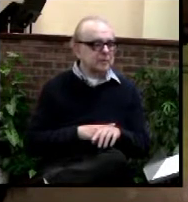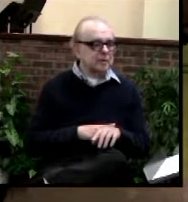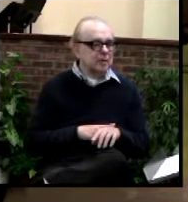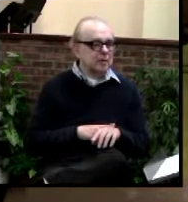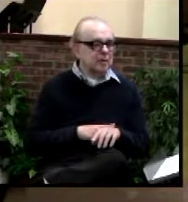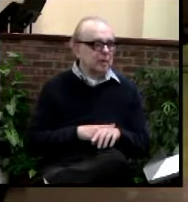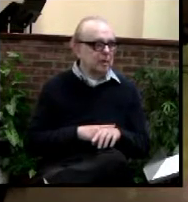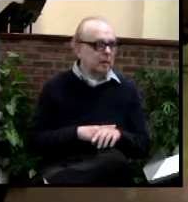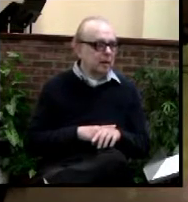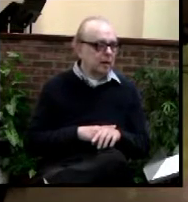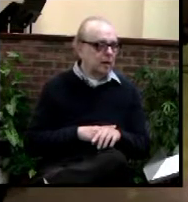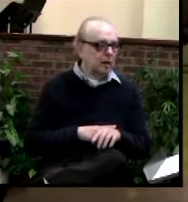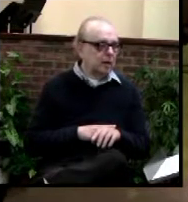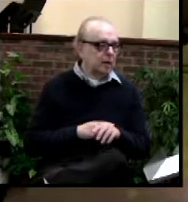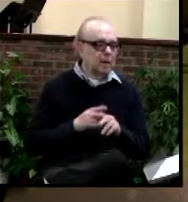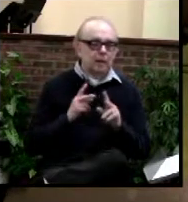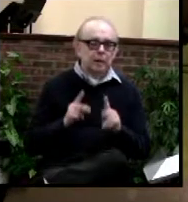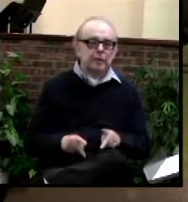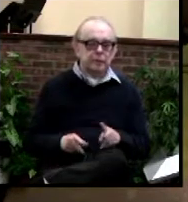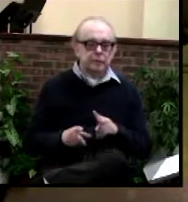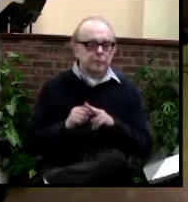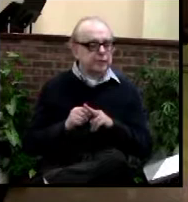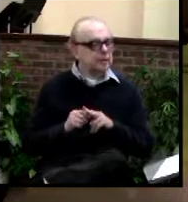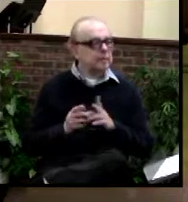remember when we talked about choosing last week?